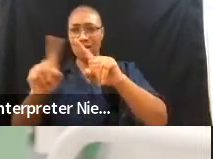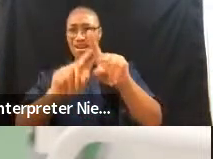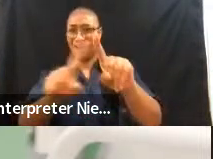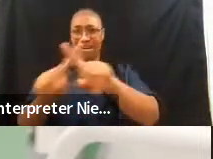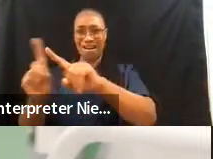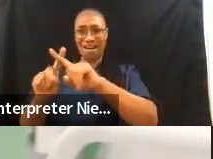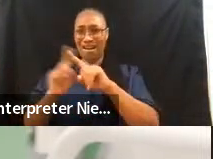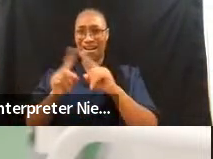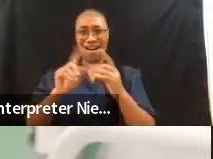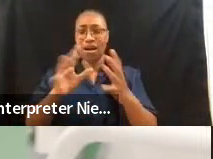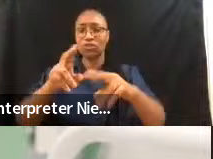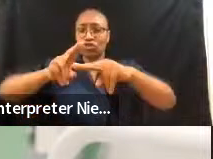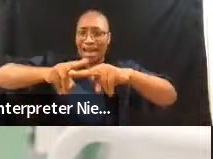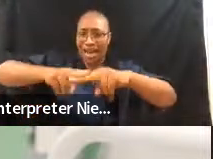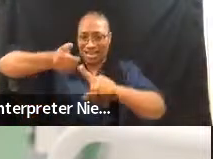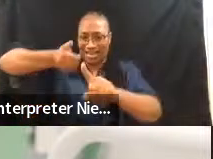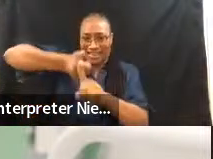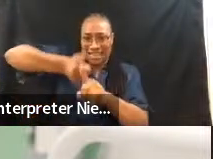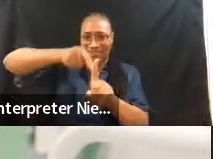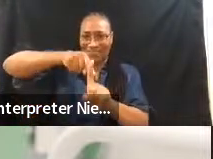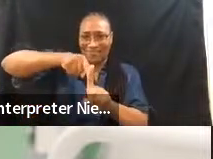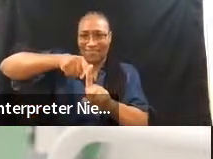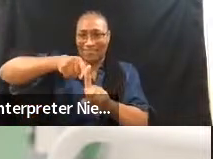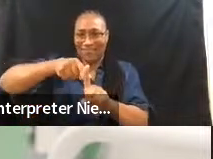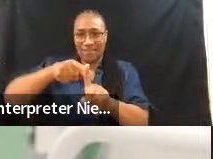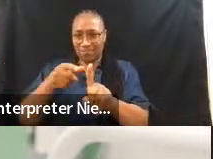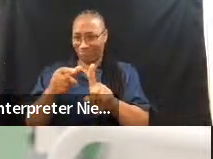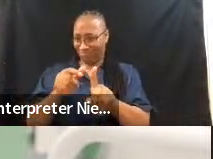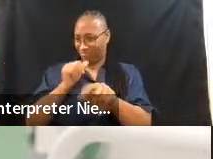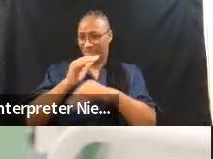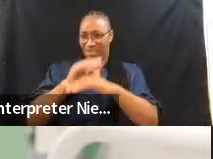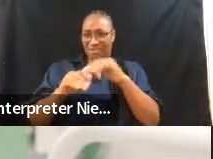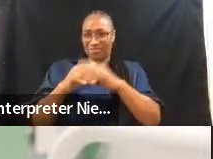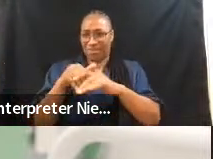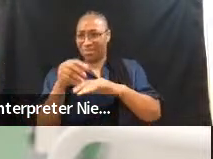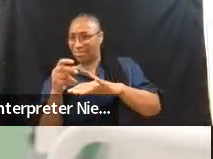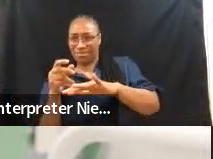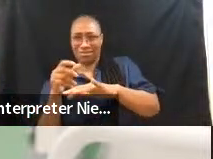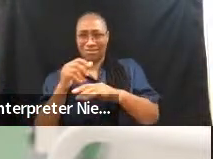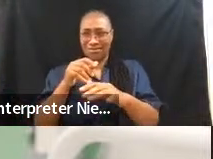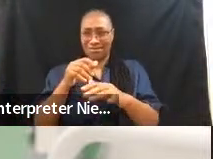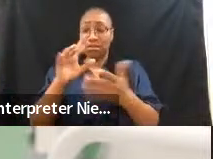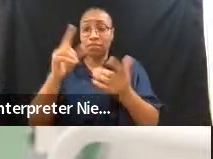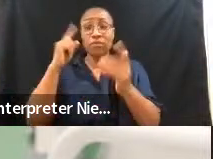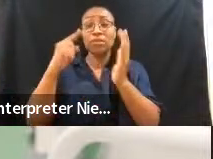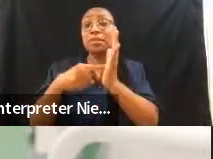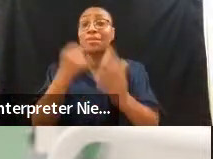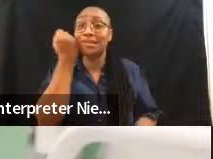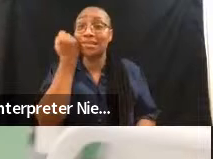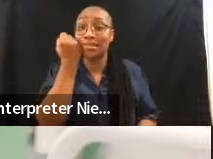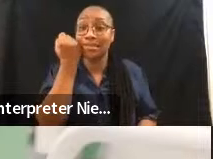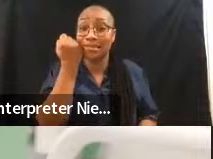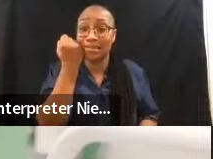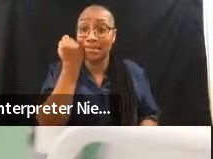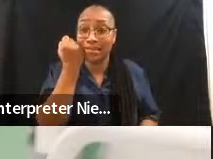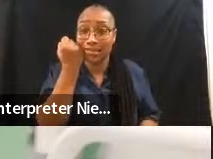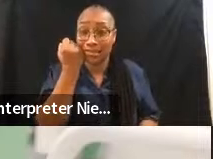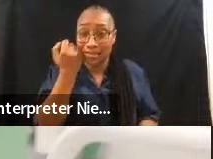chairs. Overwhelmingly, dental examinations are provided to wheelchair users while they remain in their